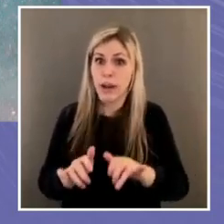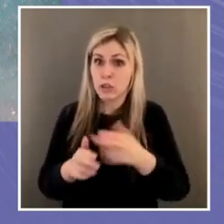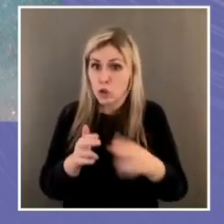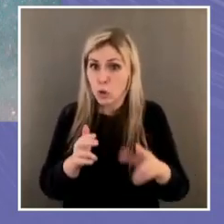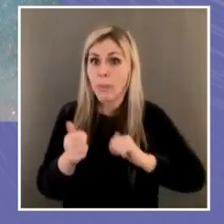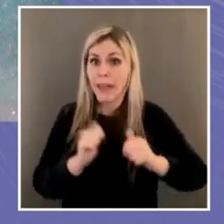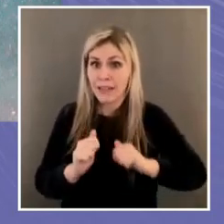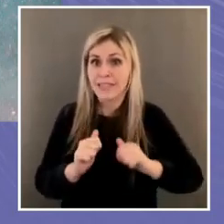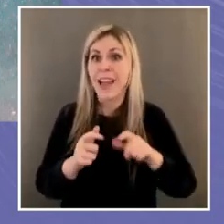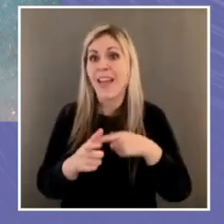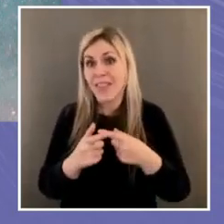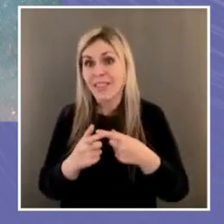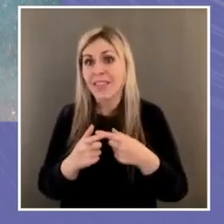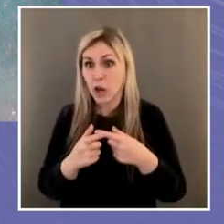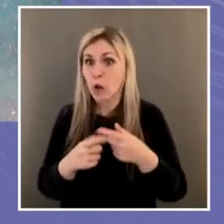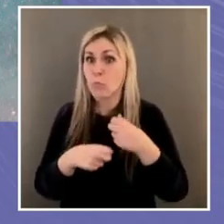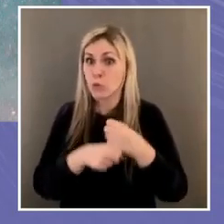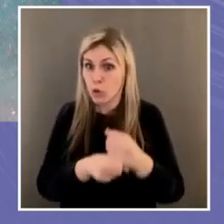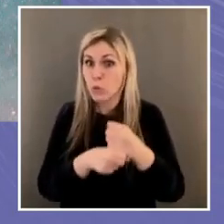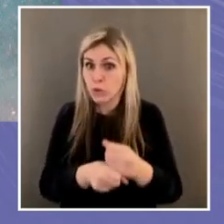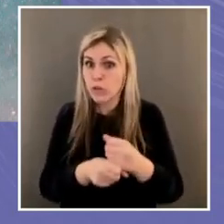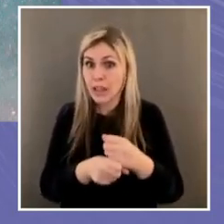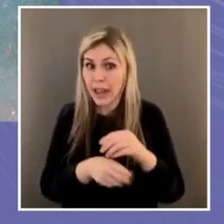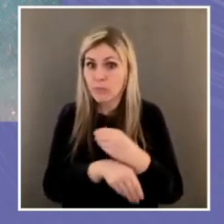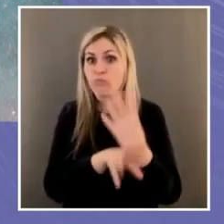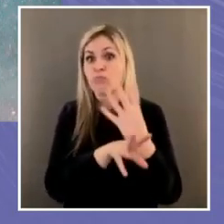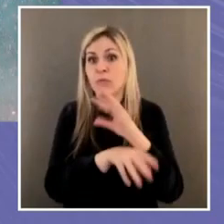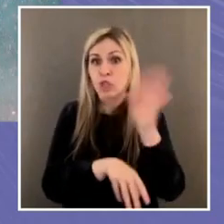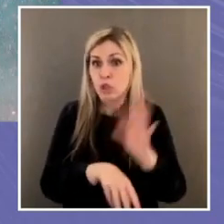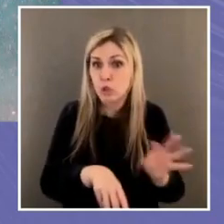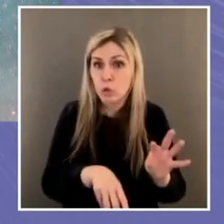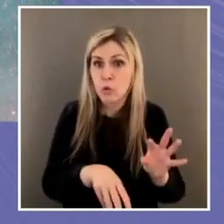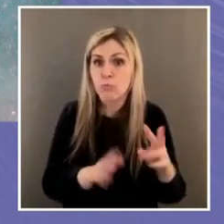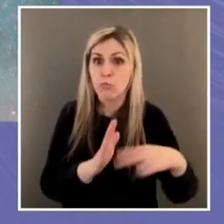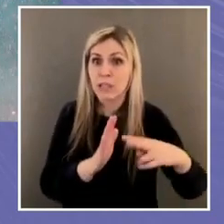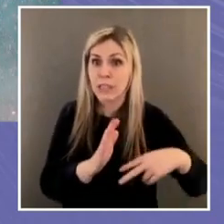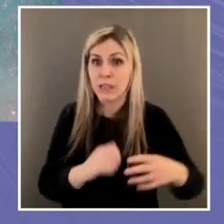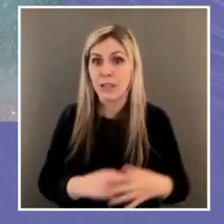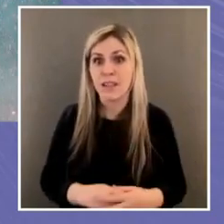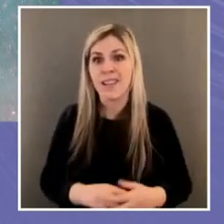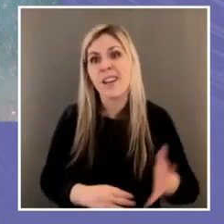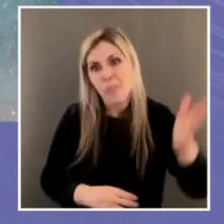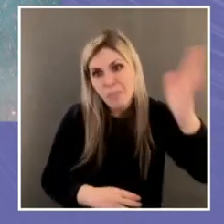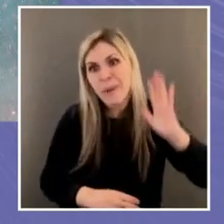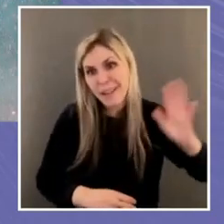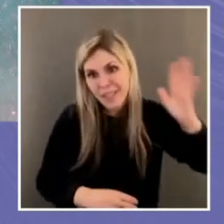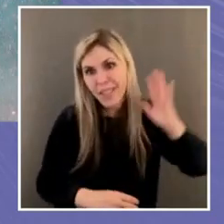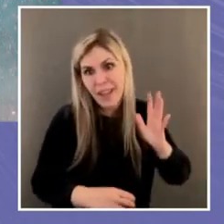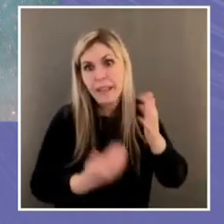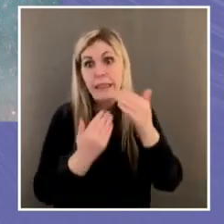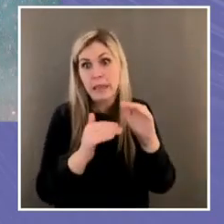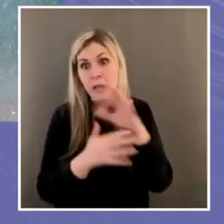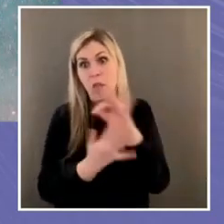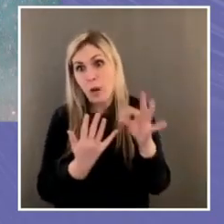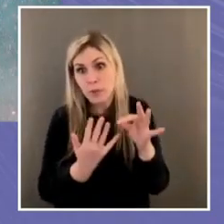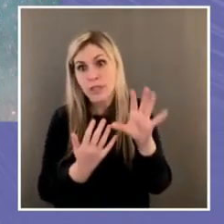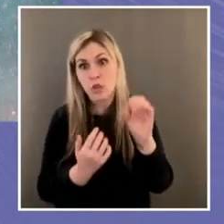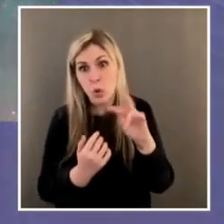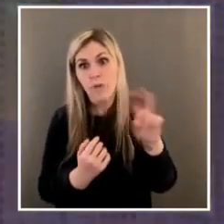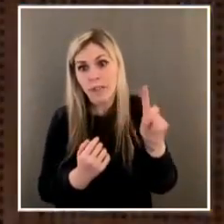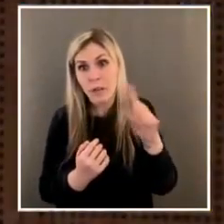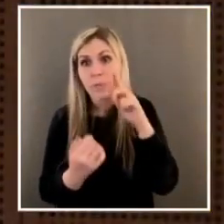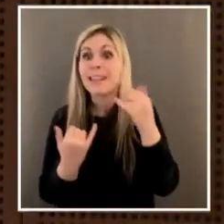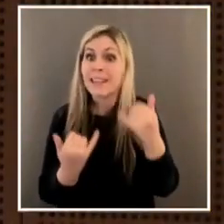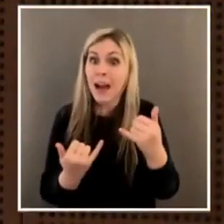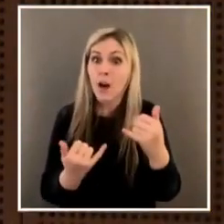produced in Zoom readings. At that time, that was the scope of what we could do. Now we're going to phase